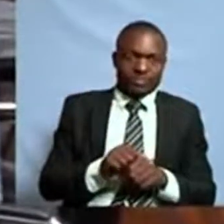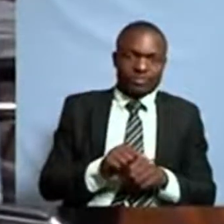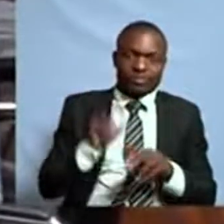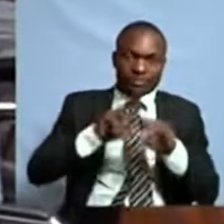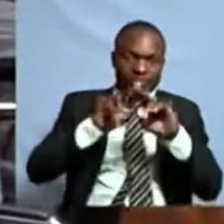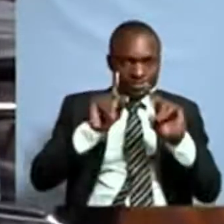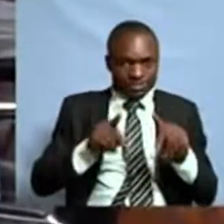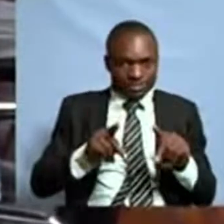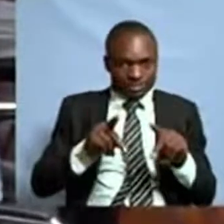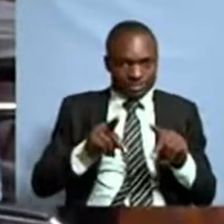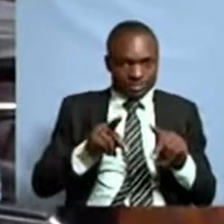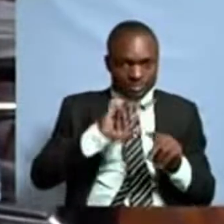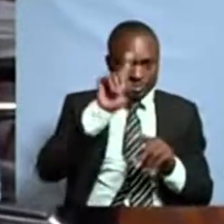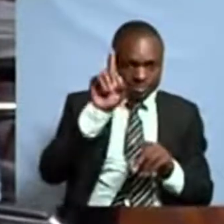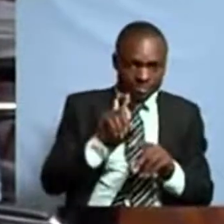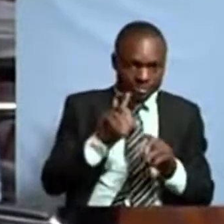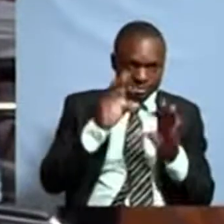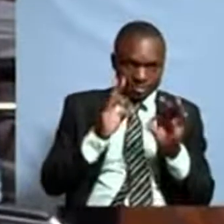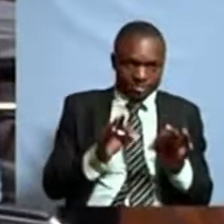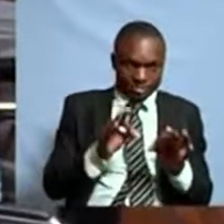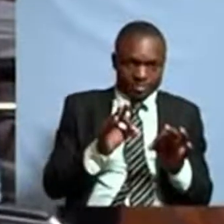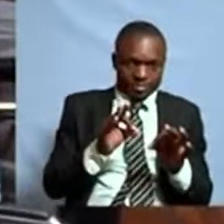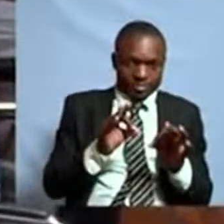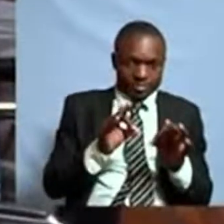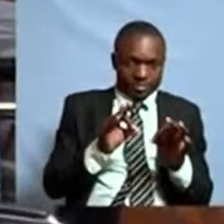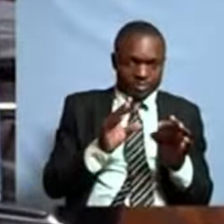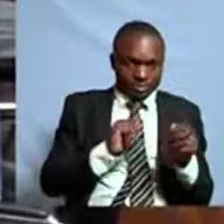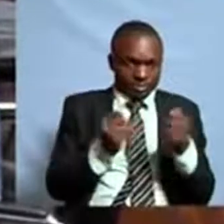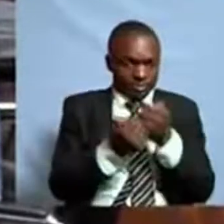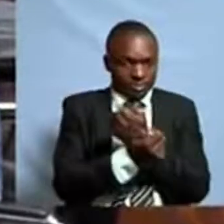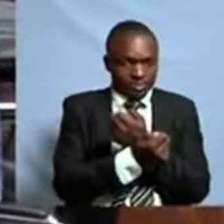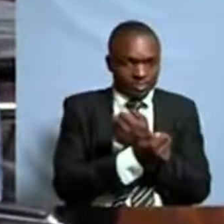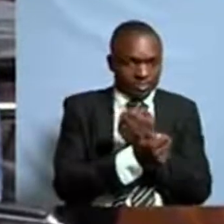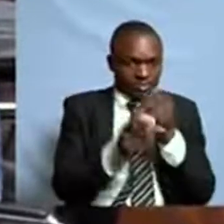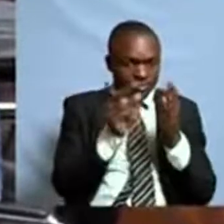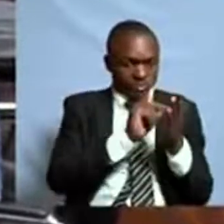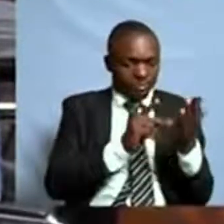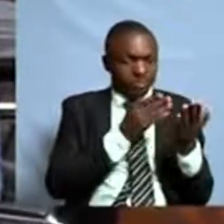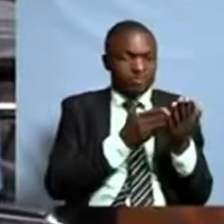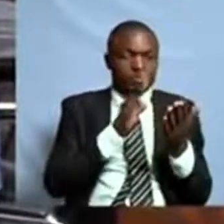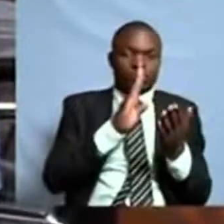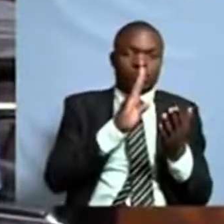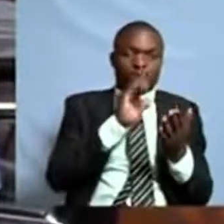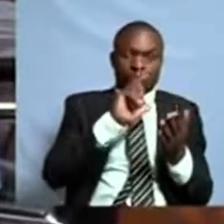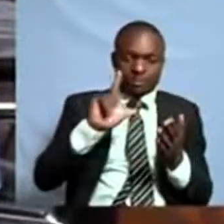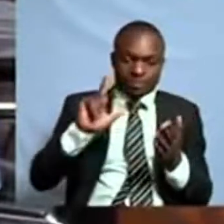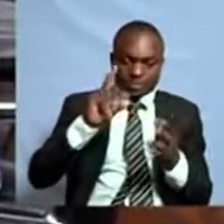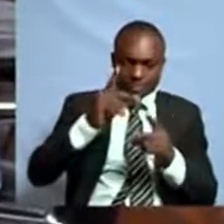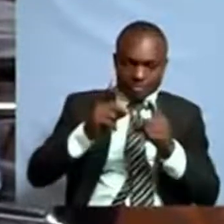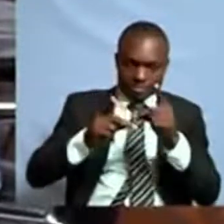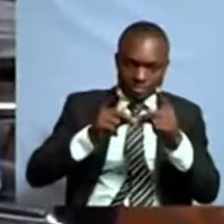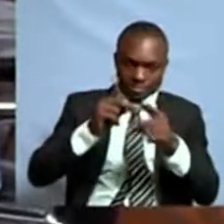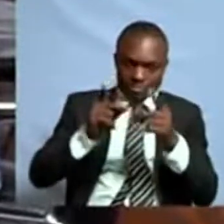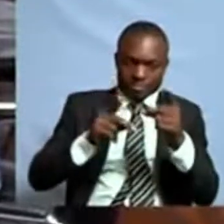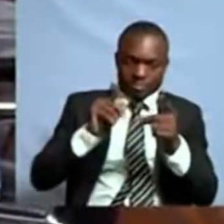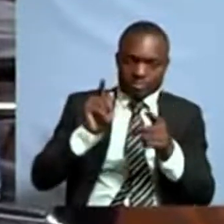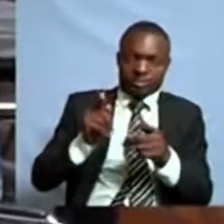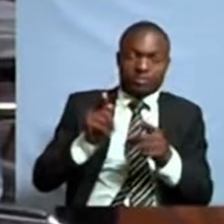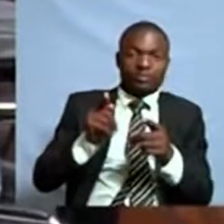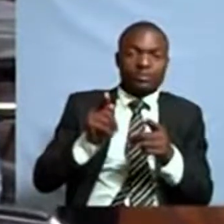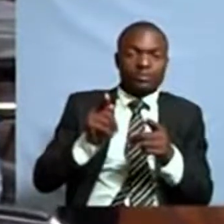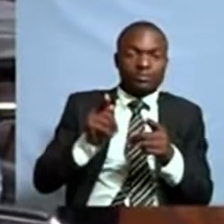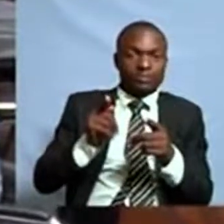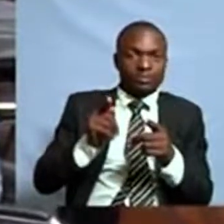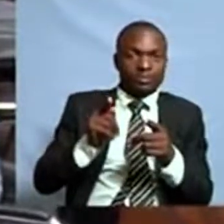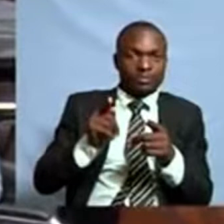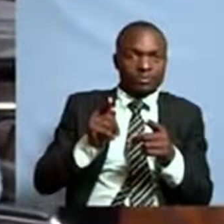Chair, in relation to the question of whether redrafting or amendment, given that this bill is already in the process, and we've been